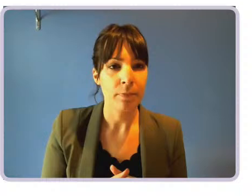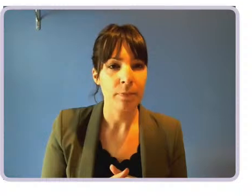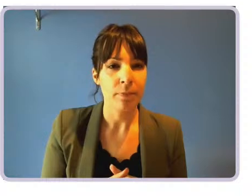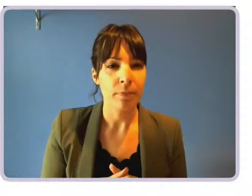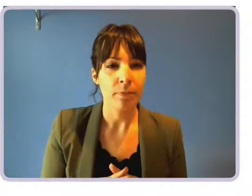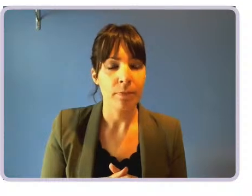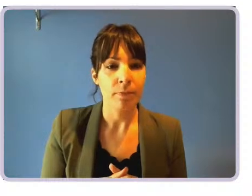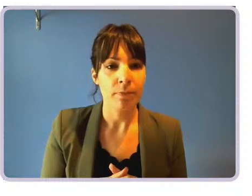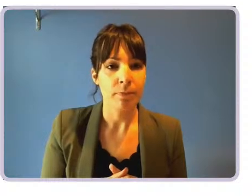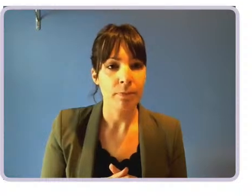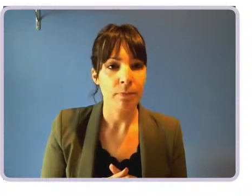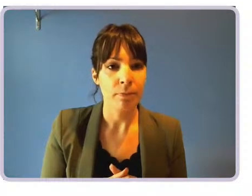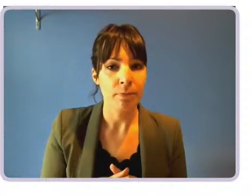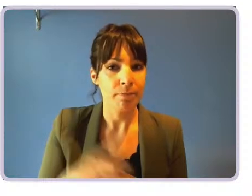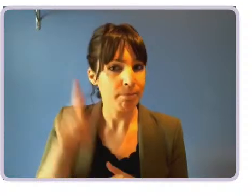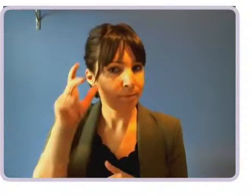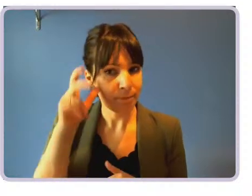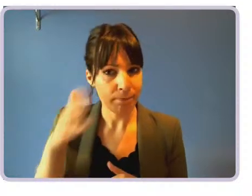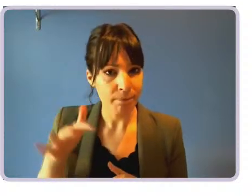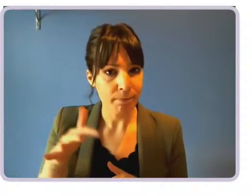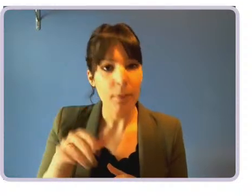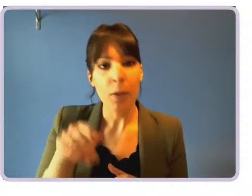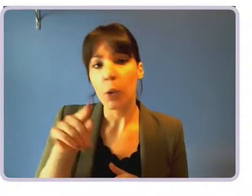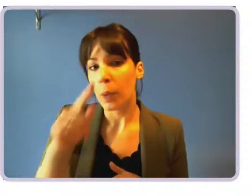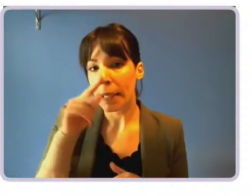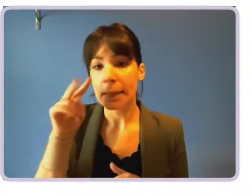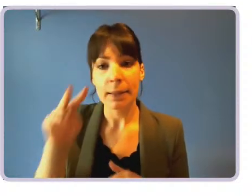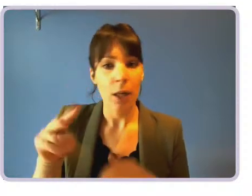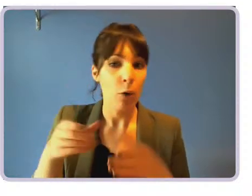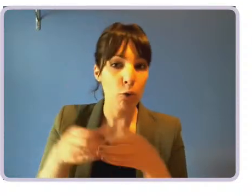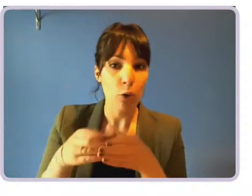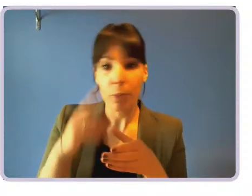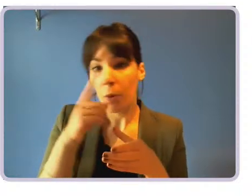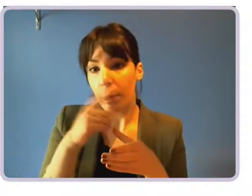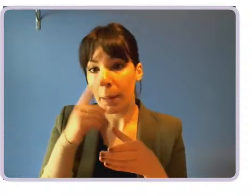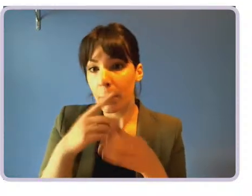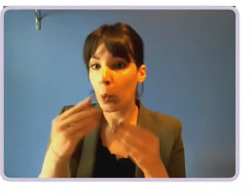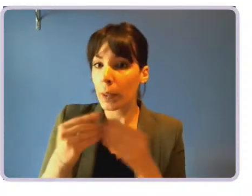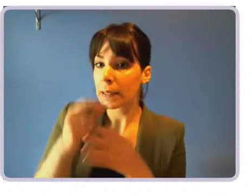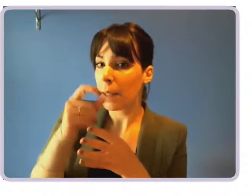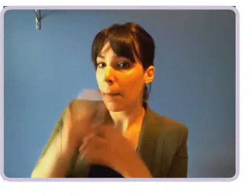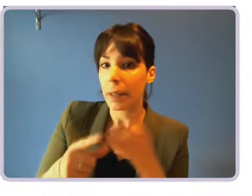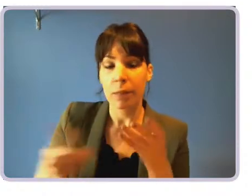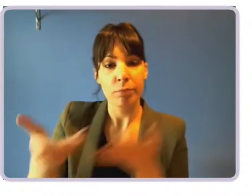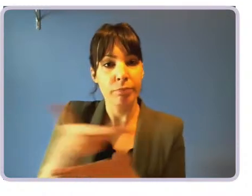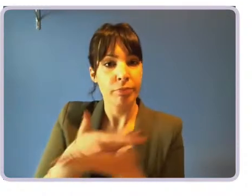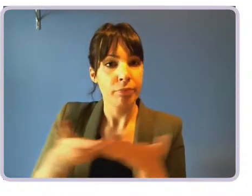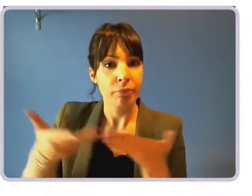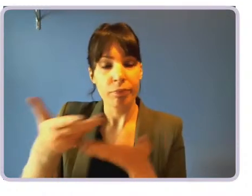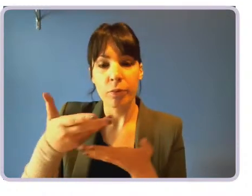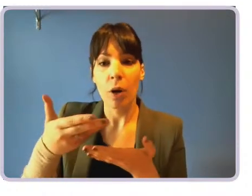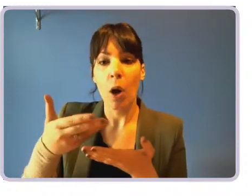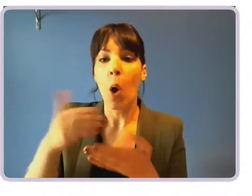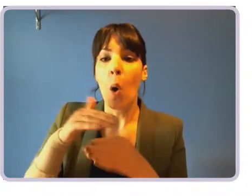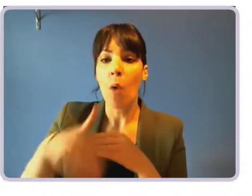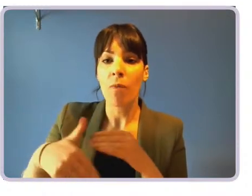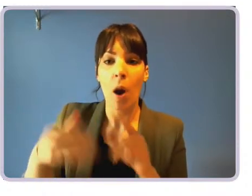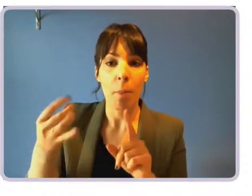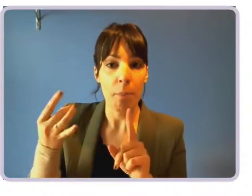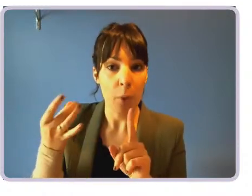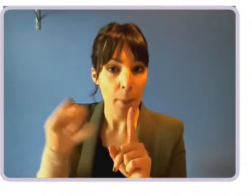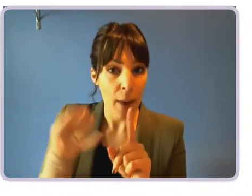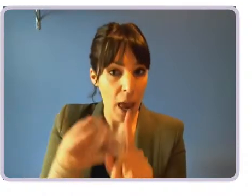will see a group of people with disabilities having a conversation about preparedness. And on the right, you'll see a map and the